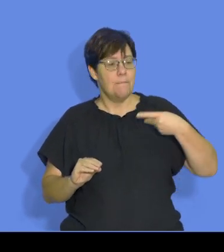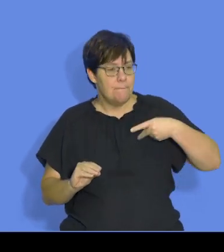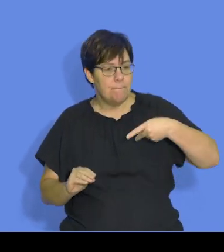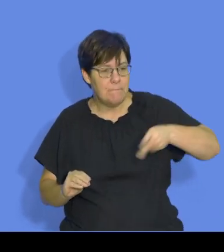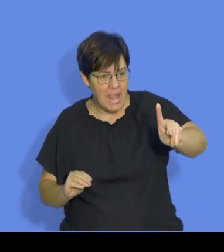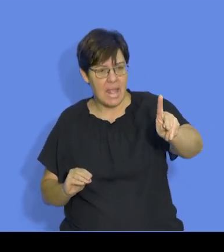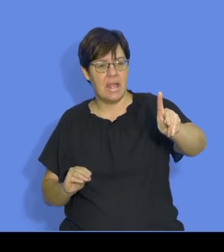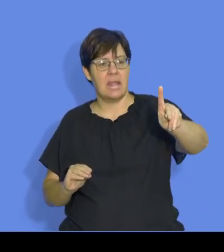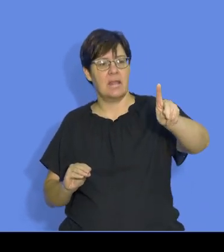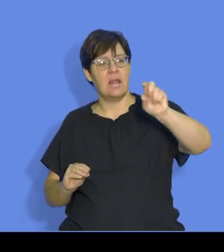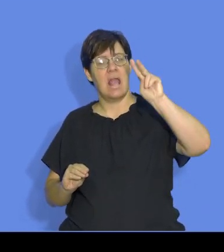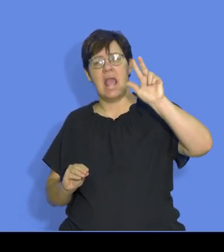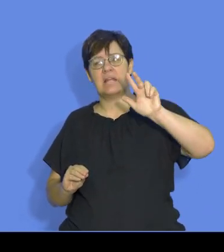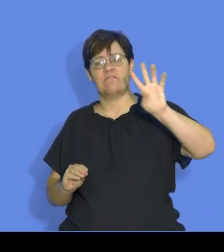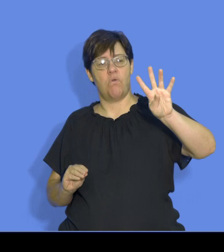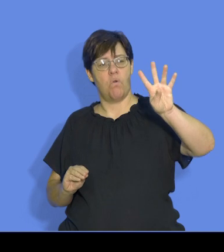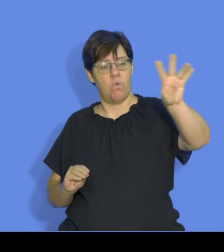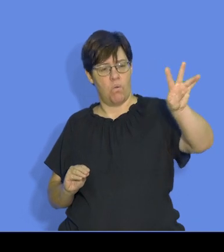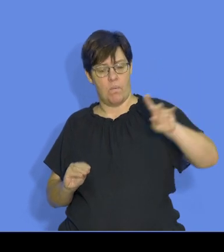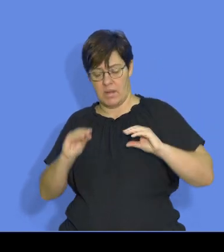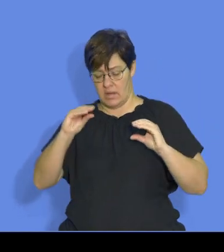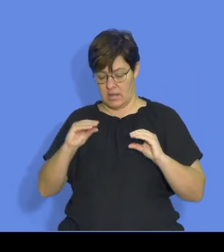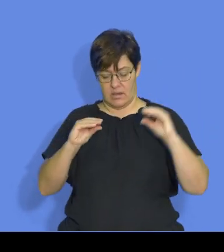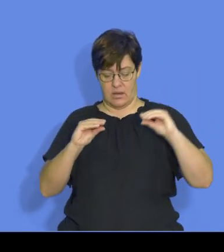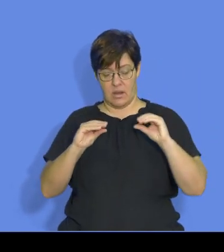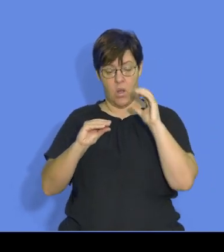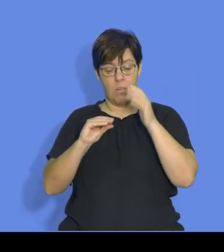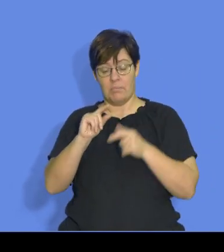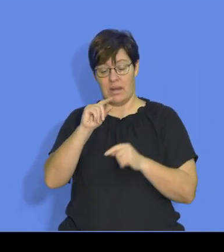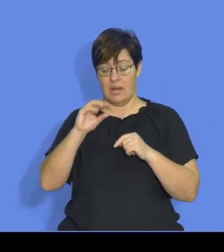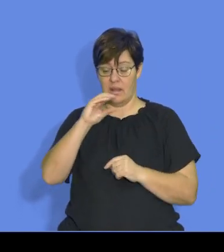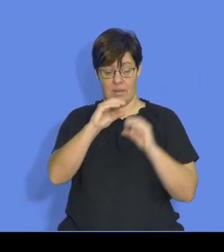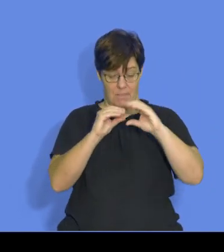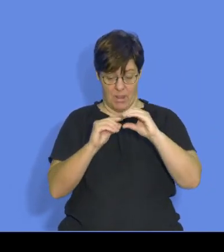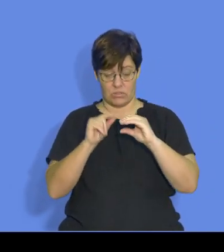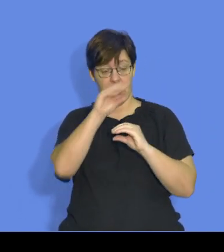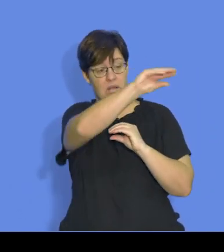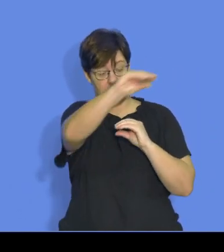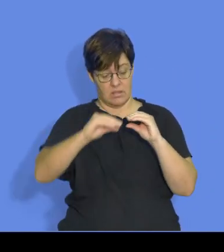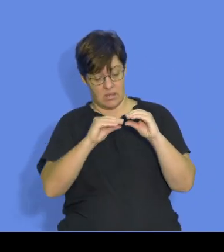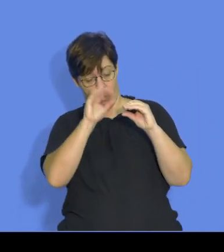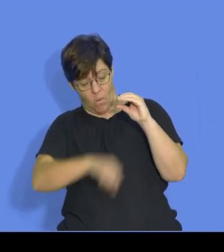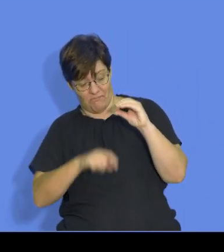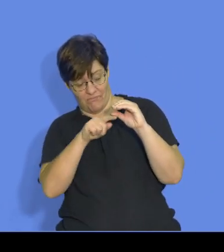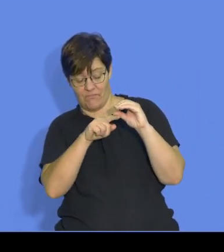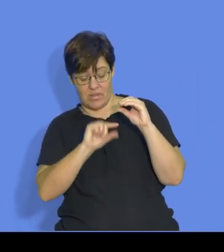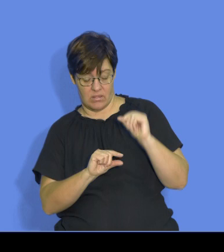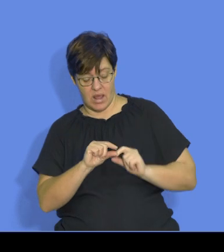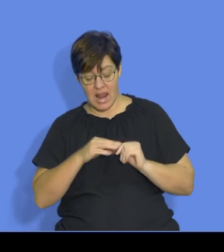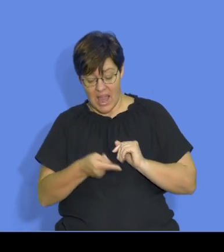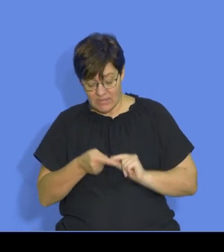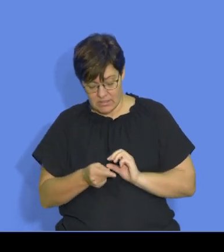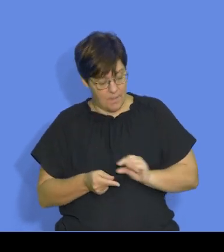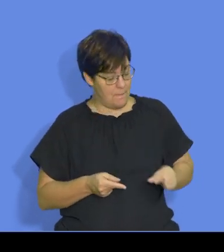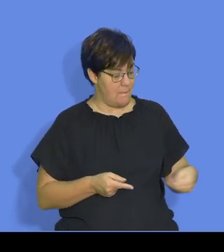can claim back, the difference is the 56 Rand which will have to be paid over to SARS. The difference indicates